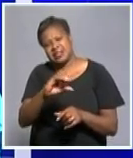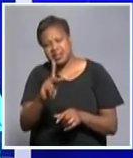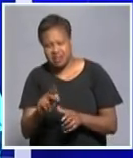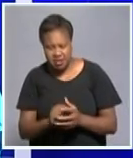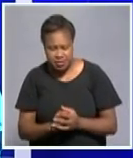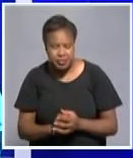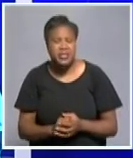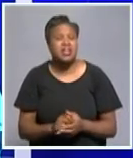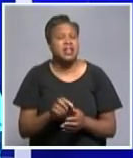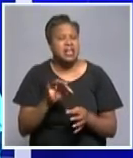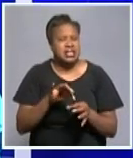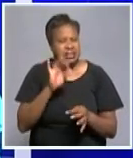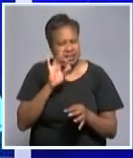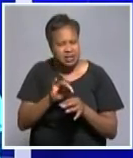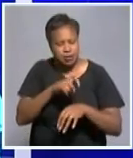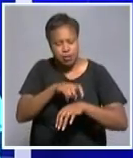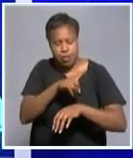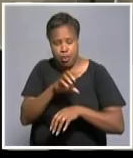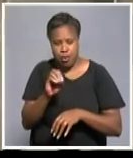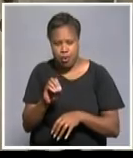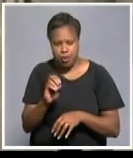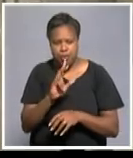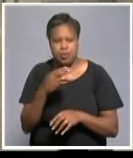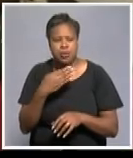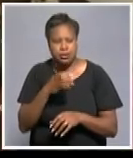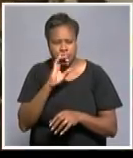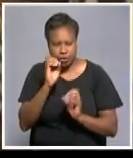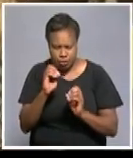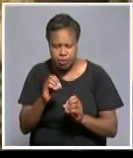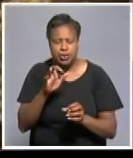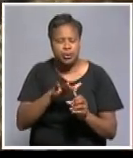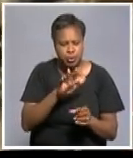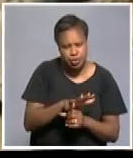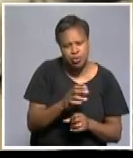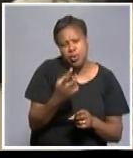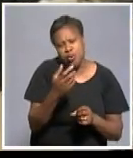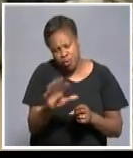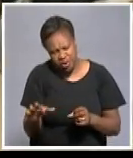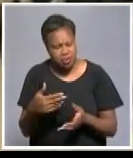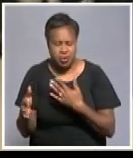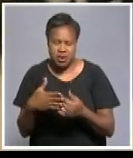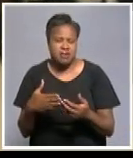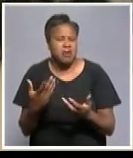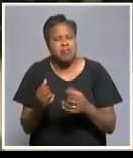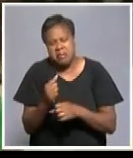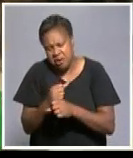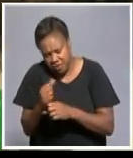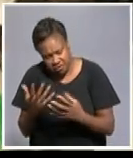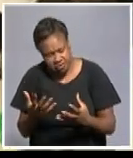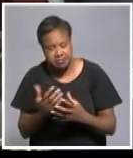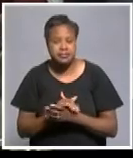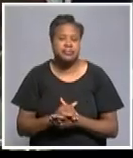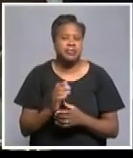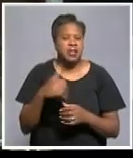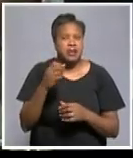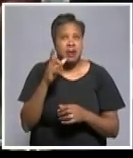at 10 o'clock. For those who do not take tea, they take juices, water, whatever means, or coffees.